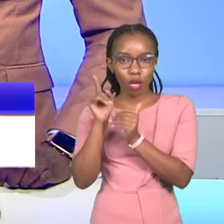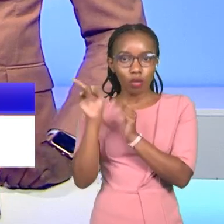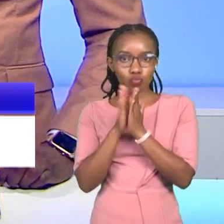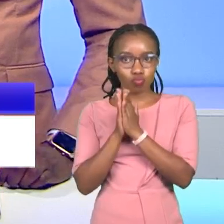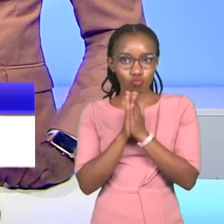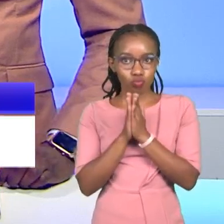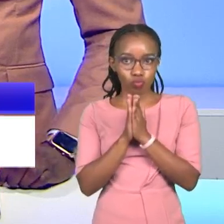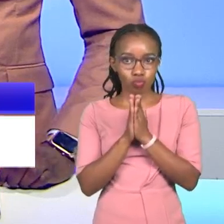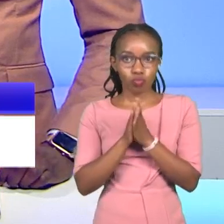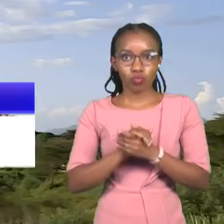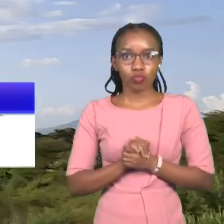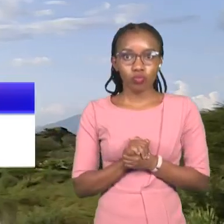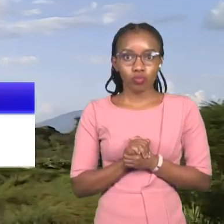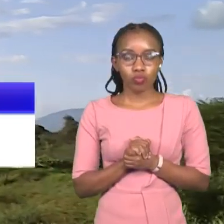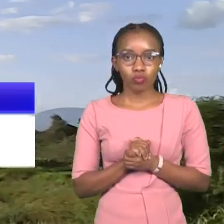report.